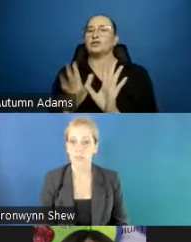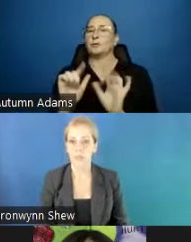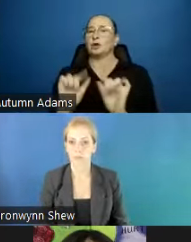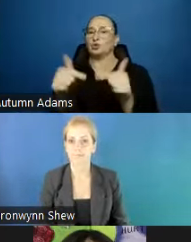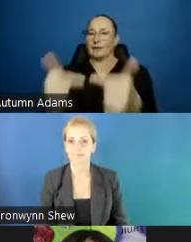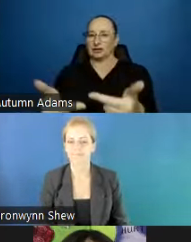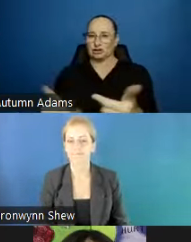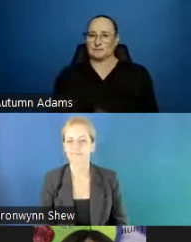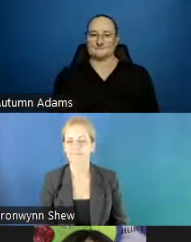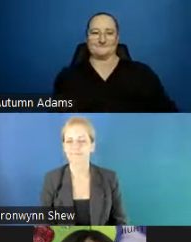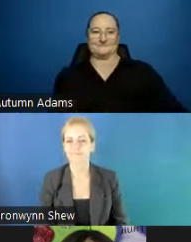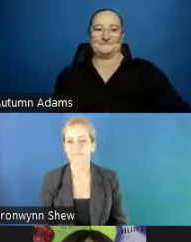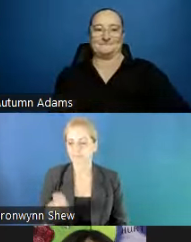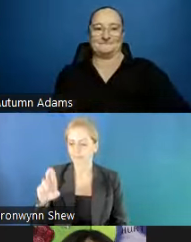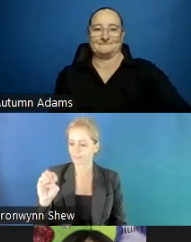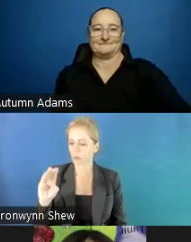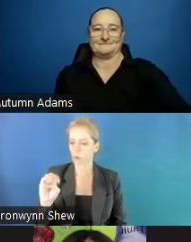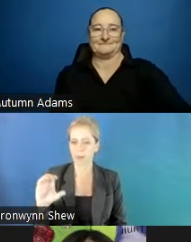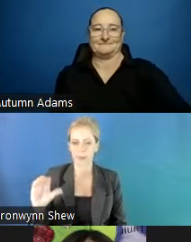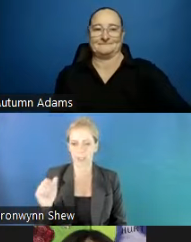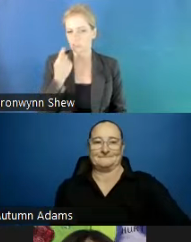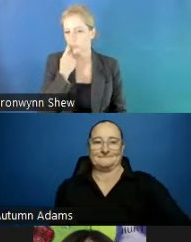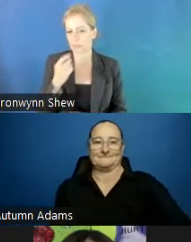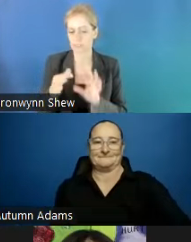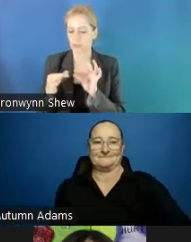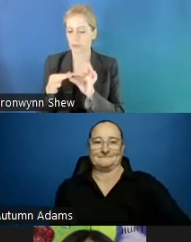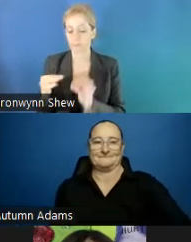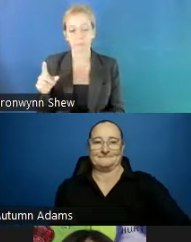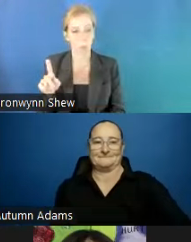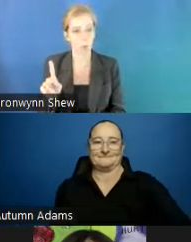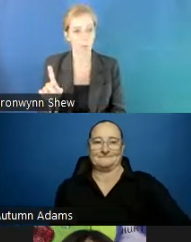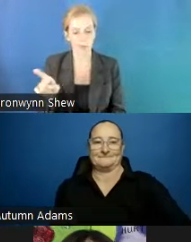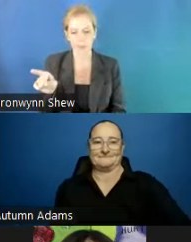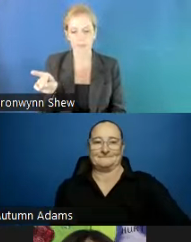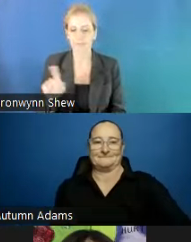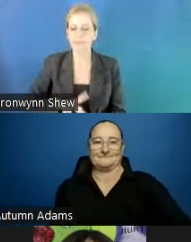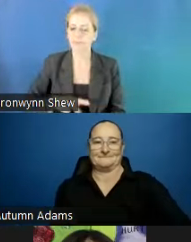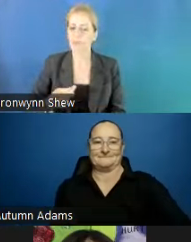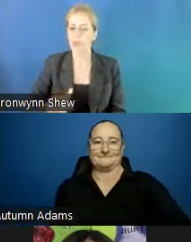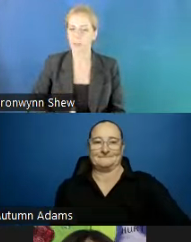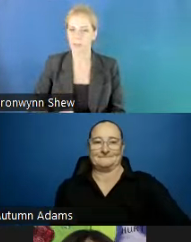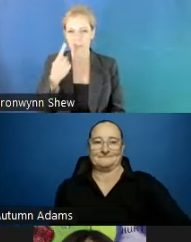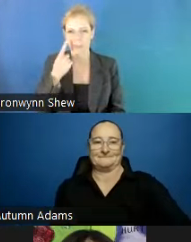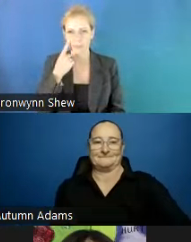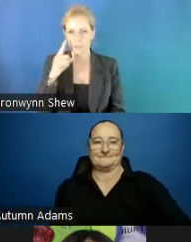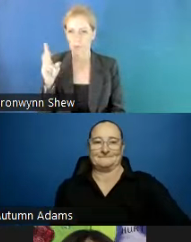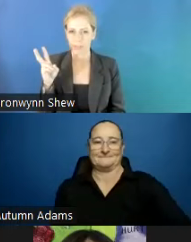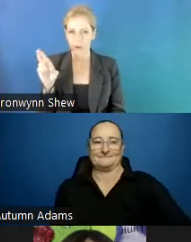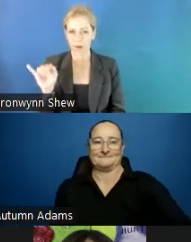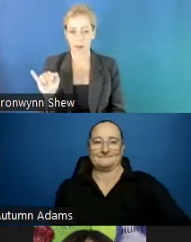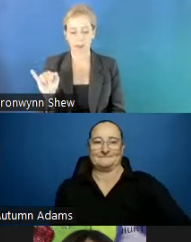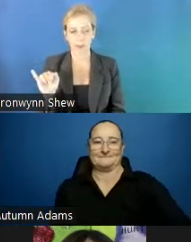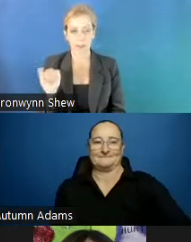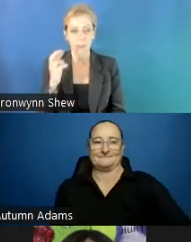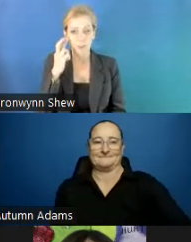person was really upset that they used VRI. And the reason is because often VRI is not fluid and